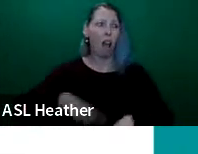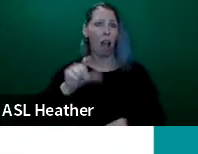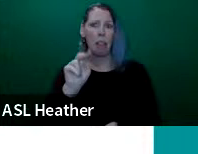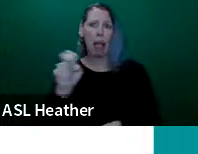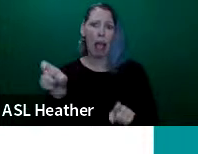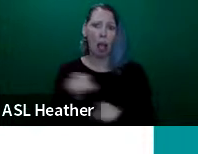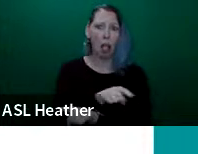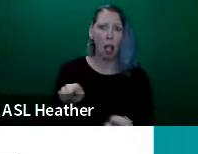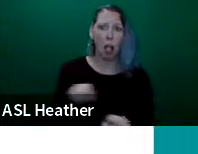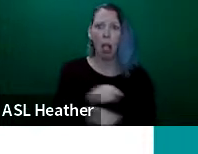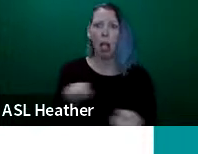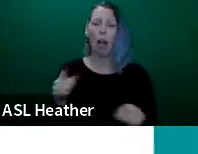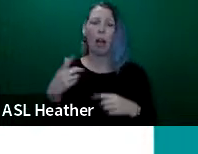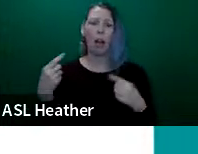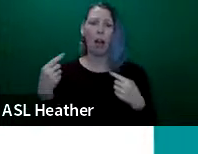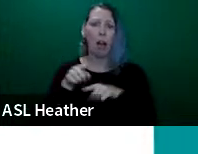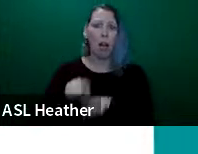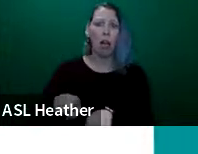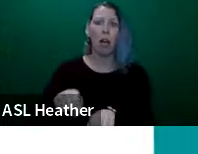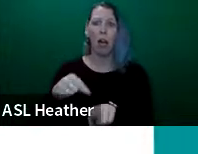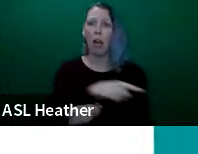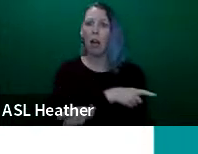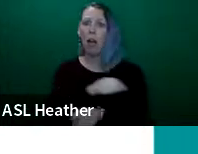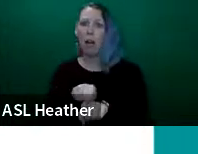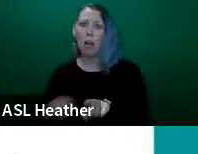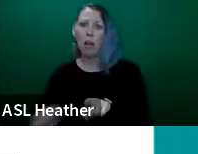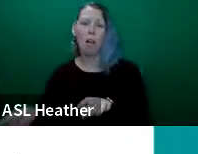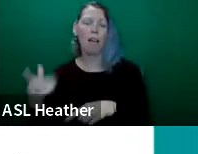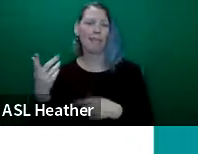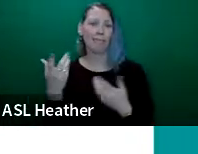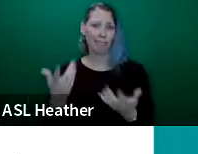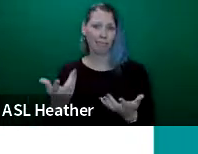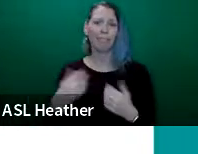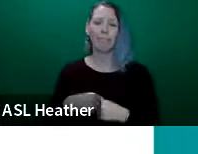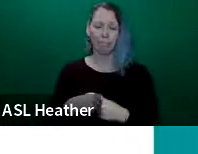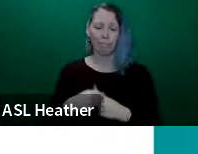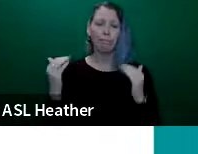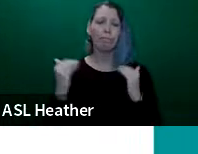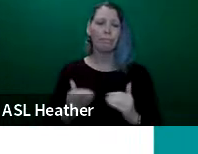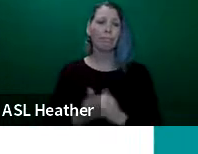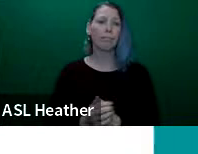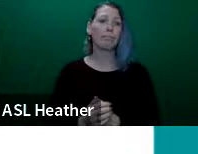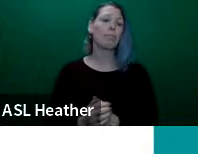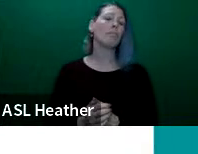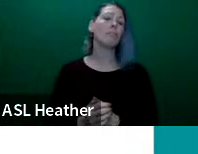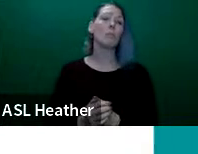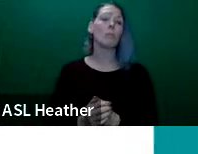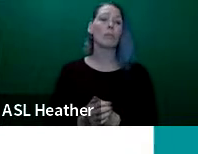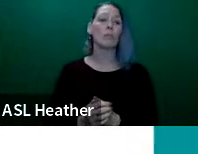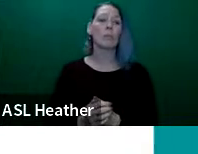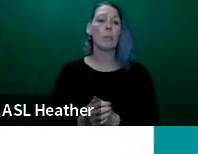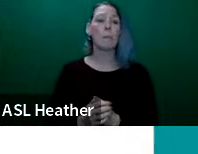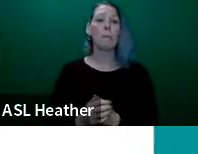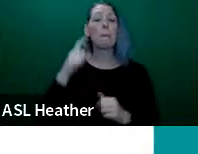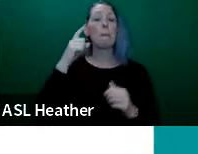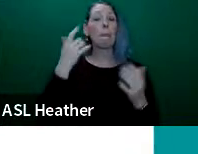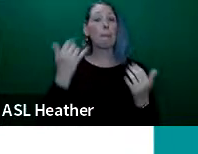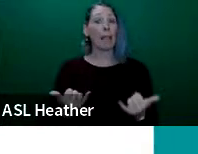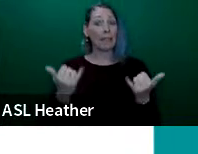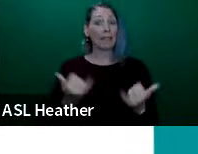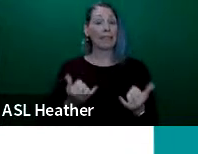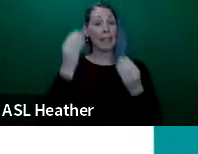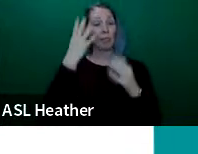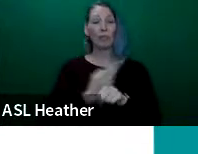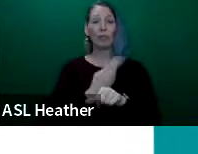changes, and diverging and merging onto and off of the freeway. Next slide. So for existing data, we're